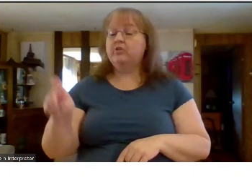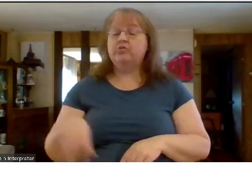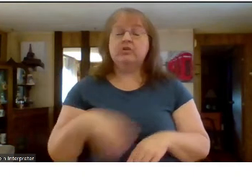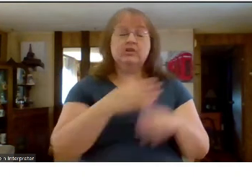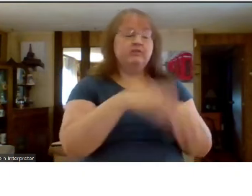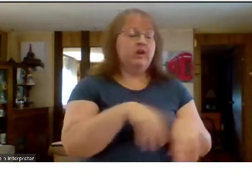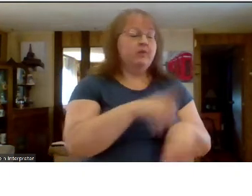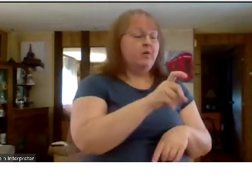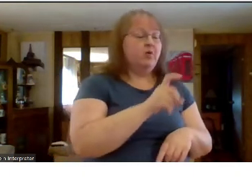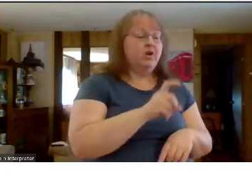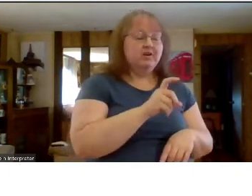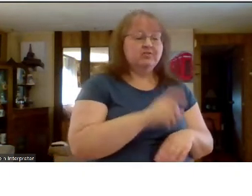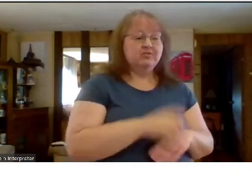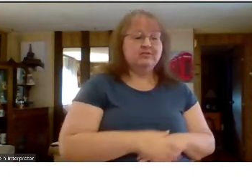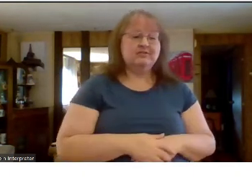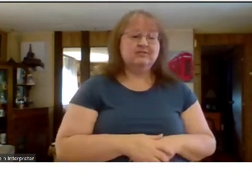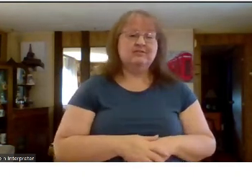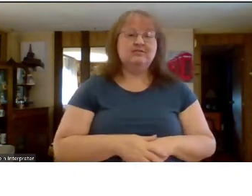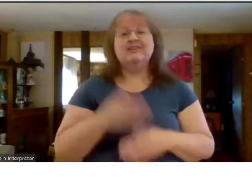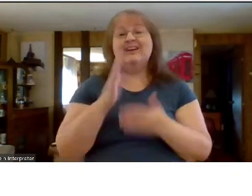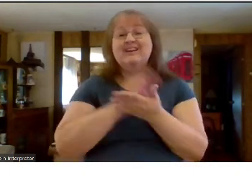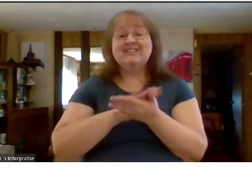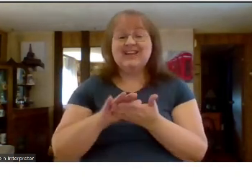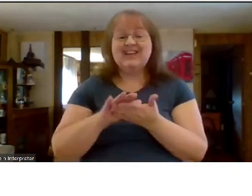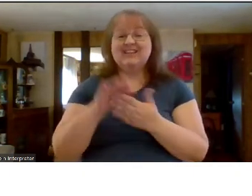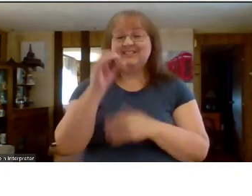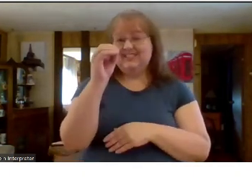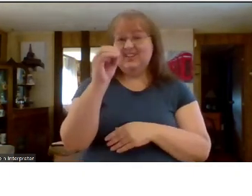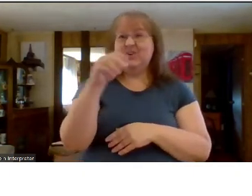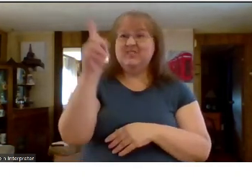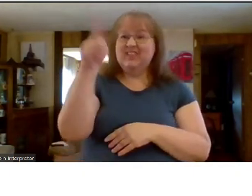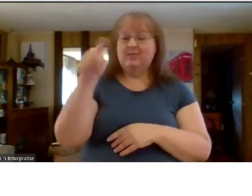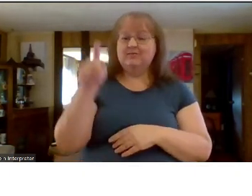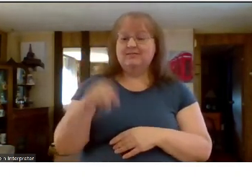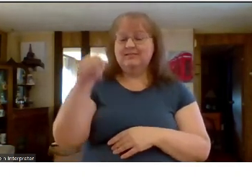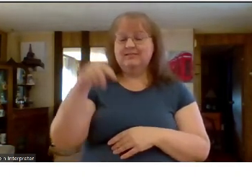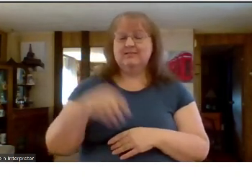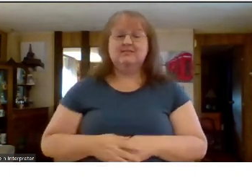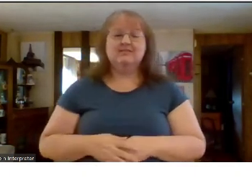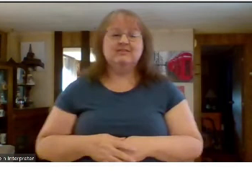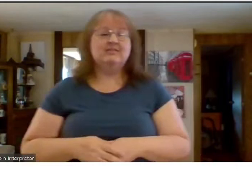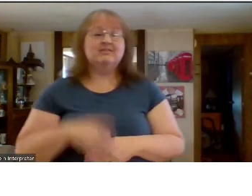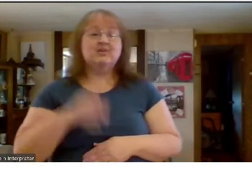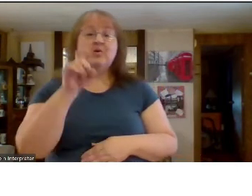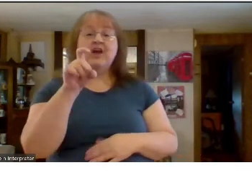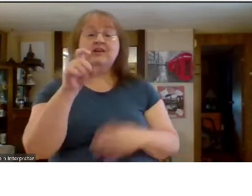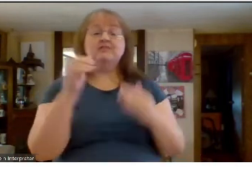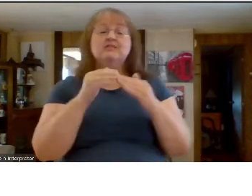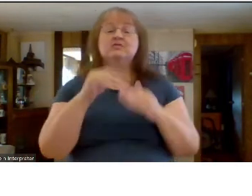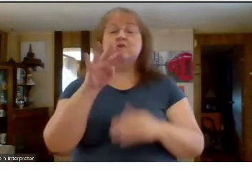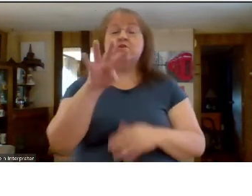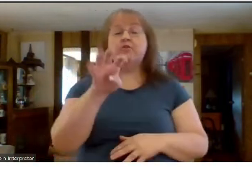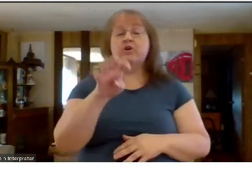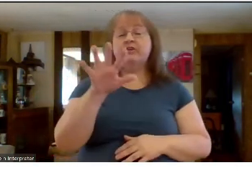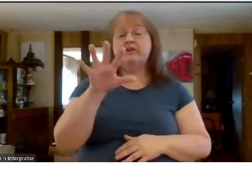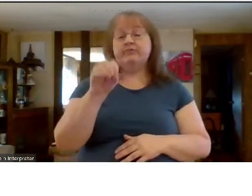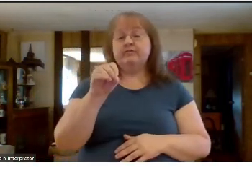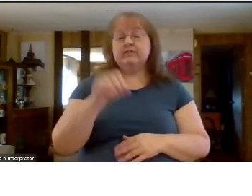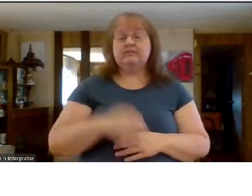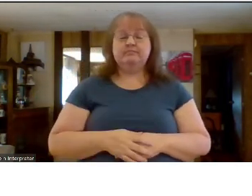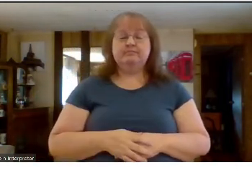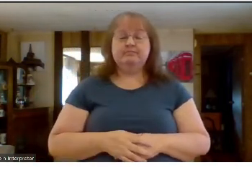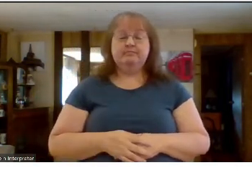100x divided by 100 divided by 100. What's nice about zeros is you can cancel those out. So x